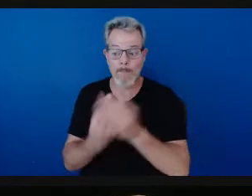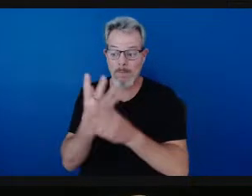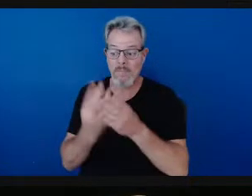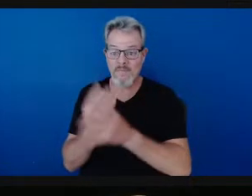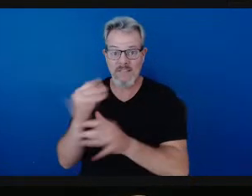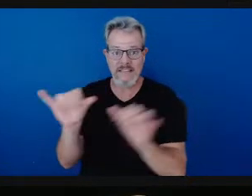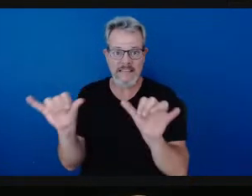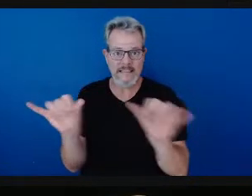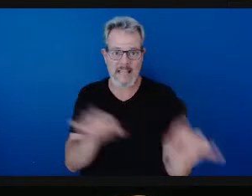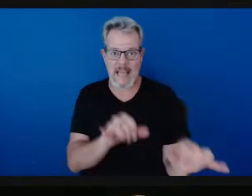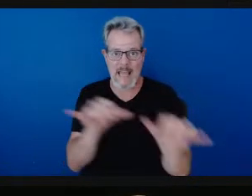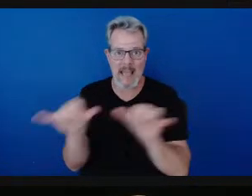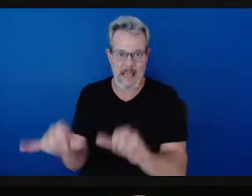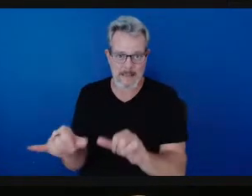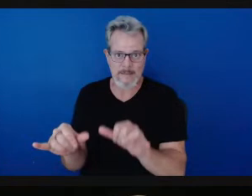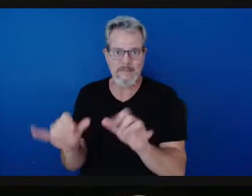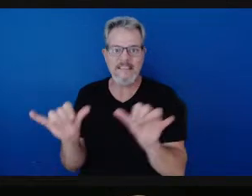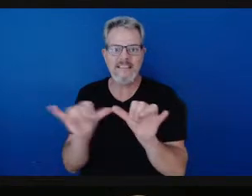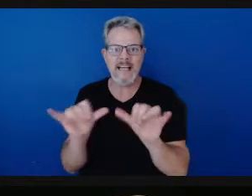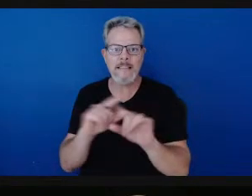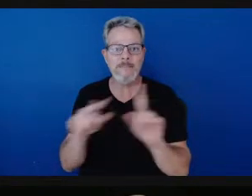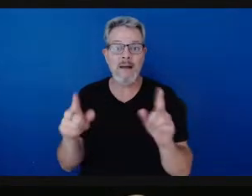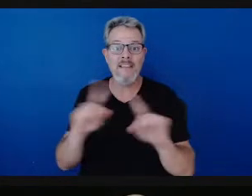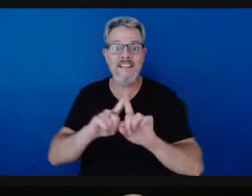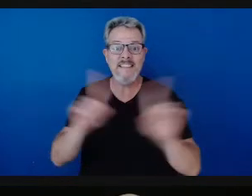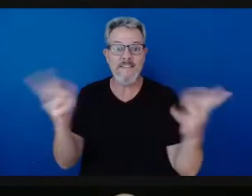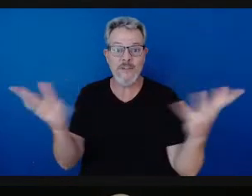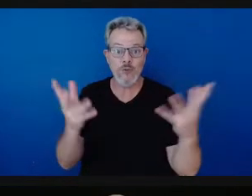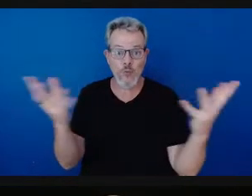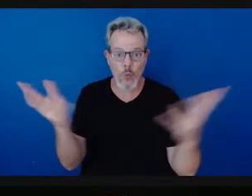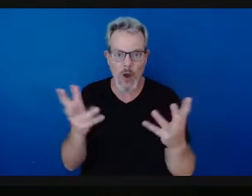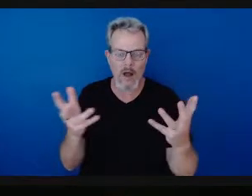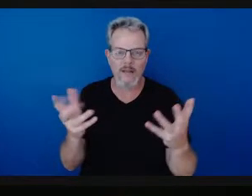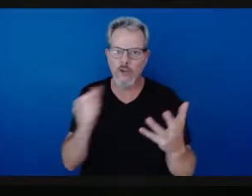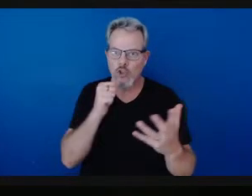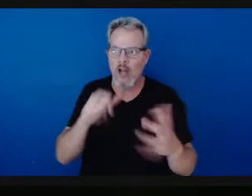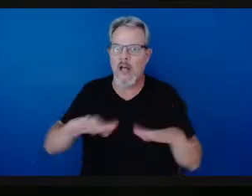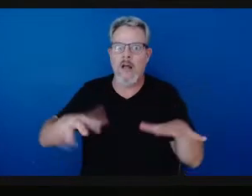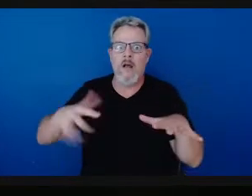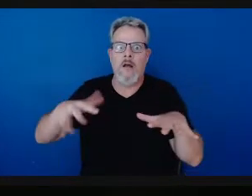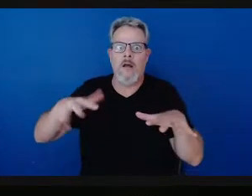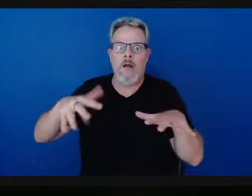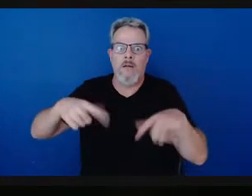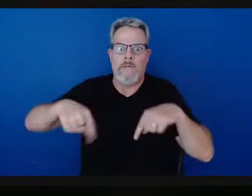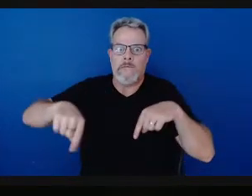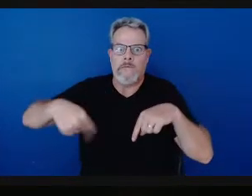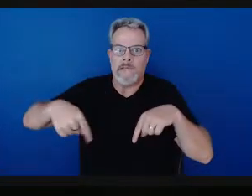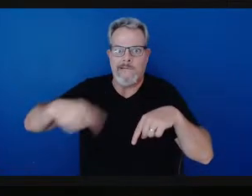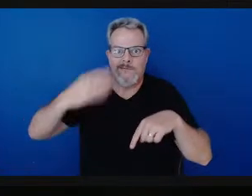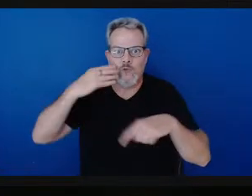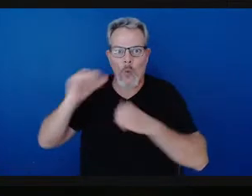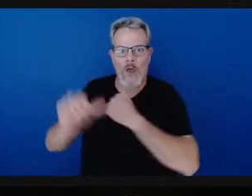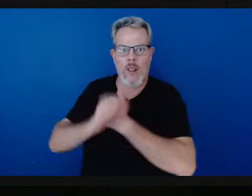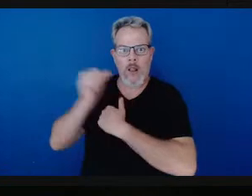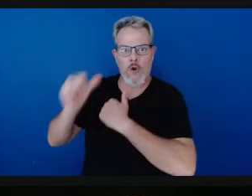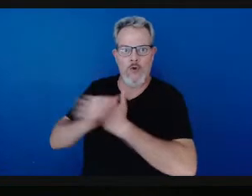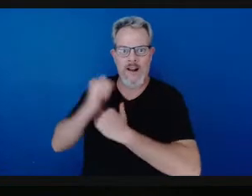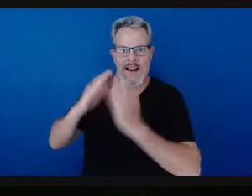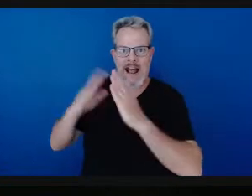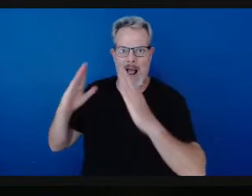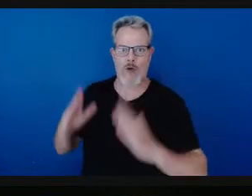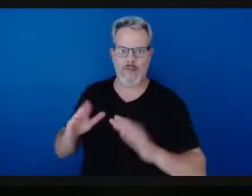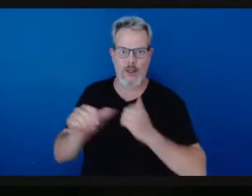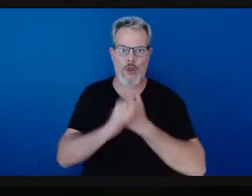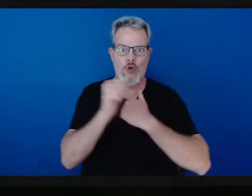at some points in time, but the real difference is the lack of dread and anxiety, knowing that that's heading towards a whole bunch of houses. So